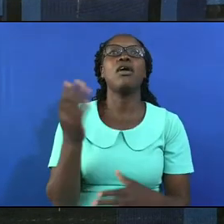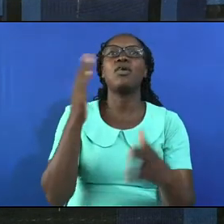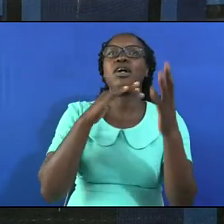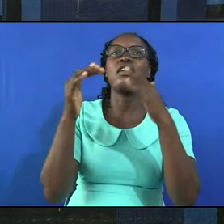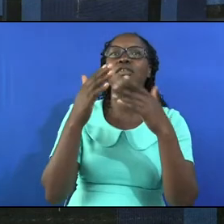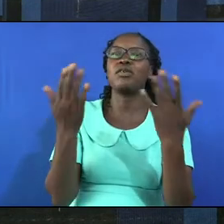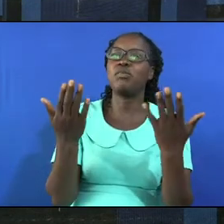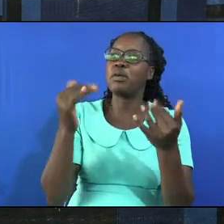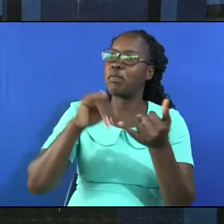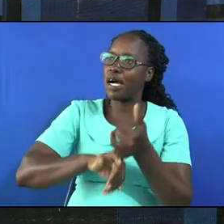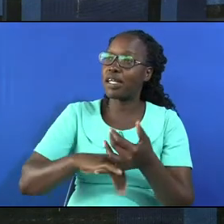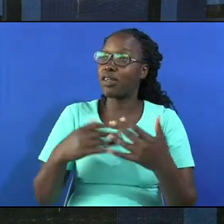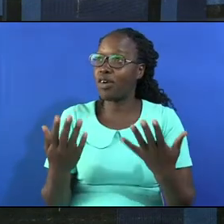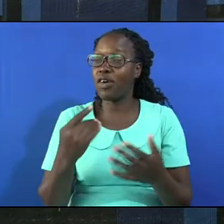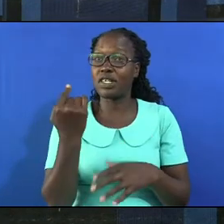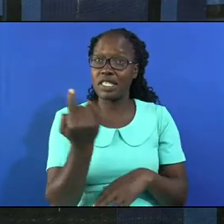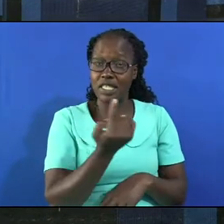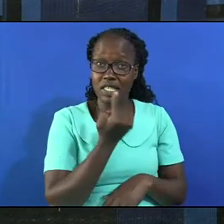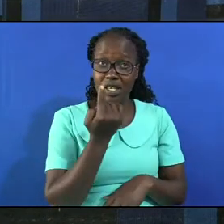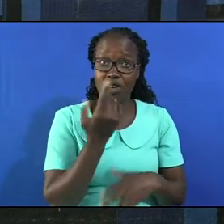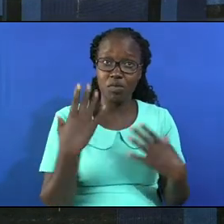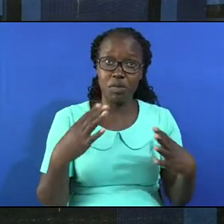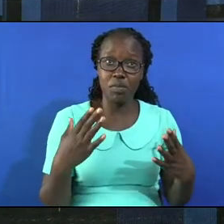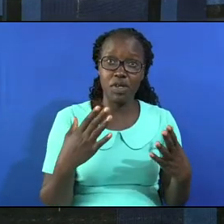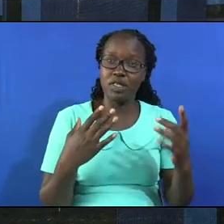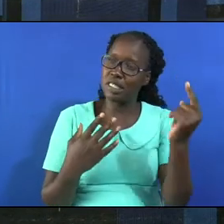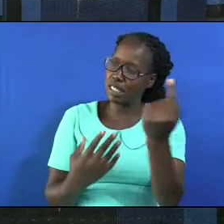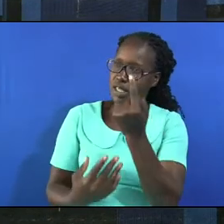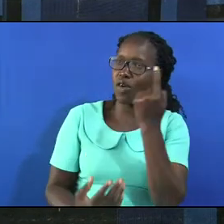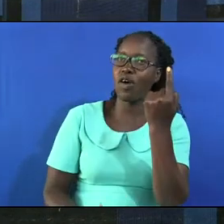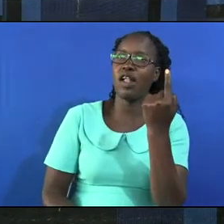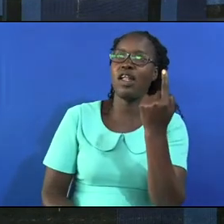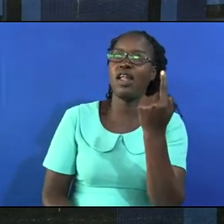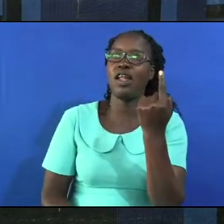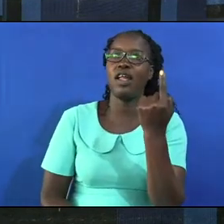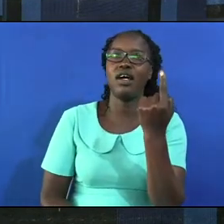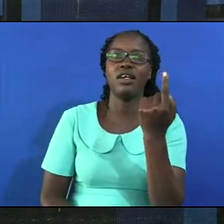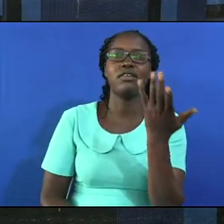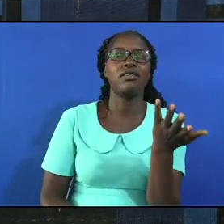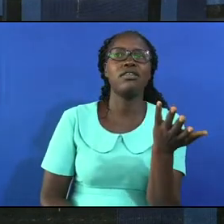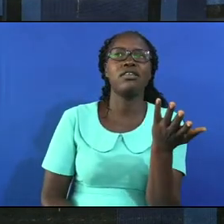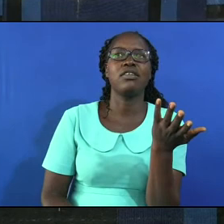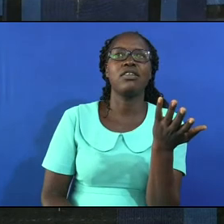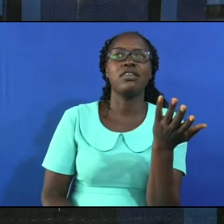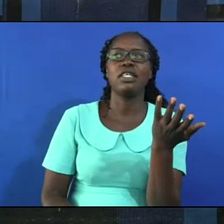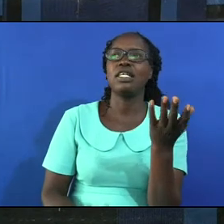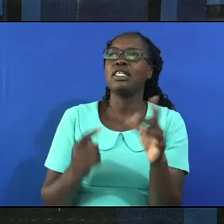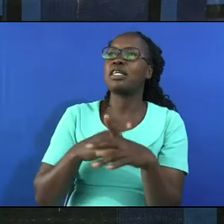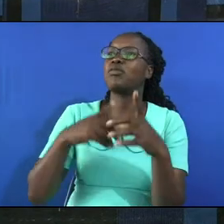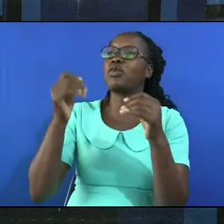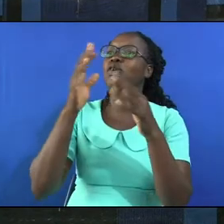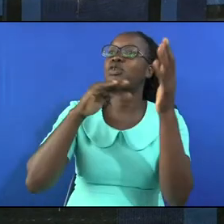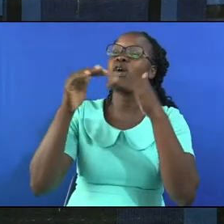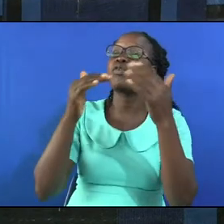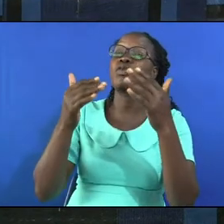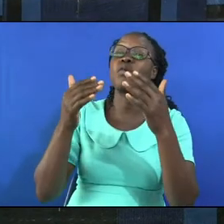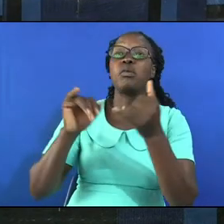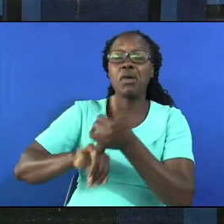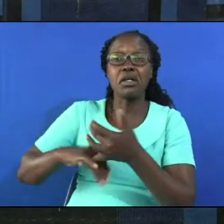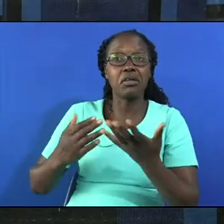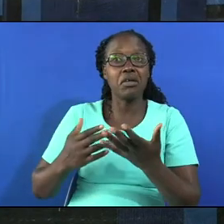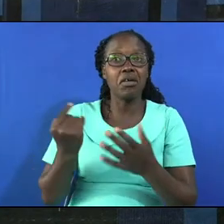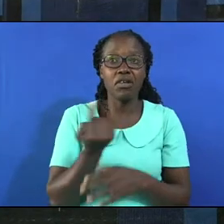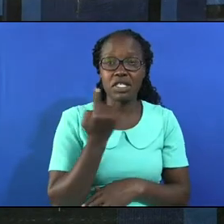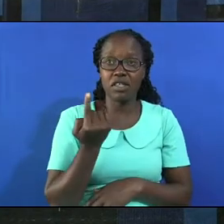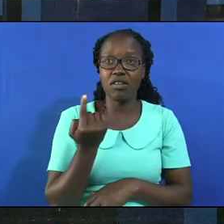to heaven, will we be married people or single people? I can't hear you. When we get to heaven, will we be